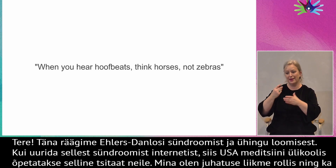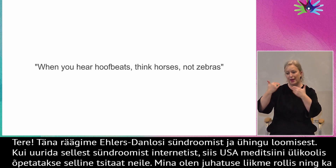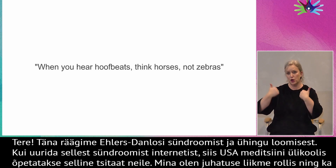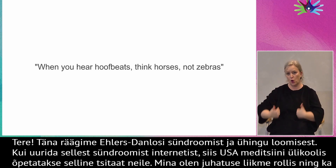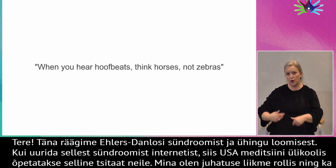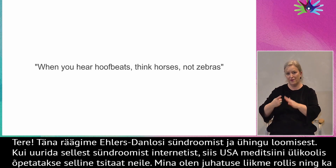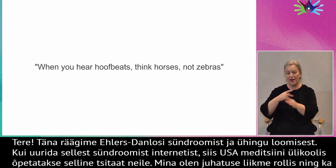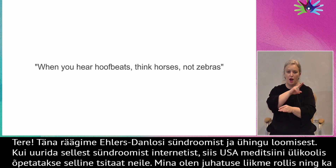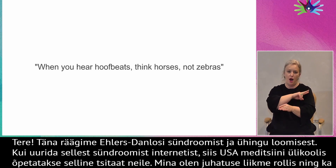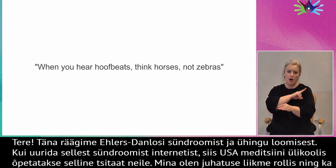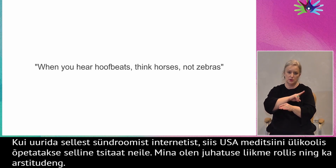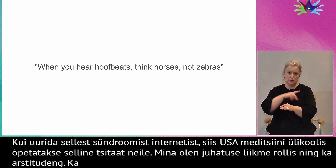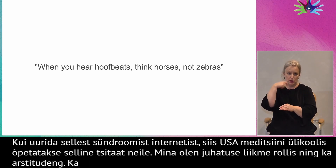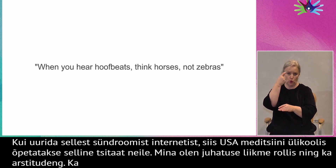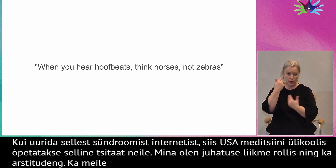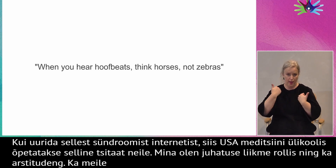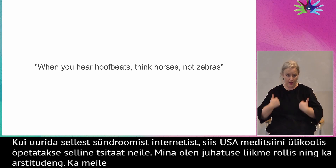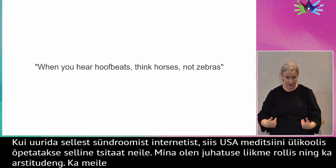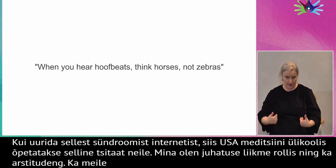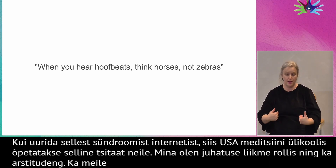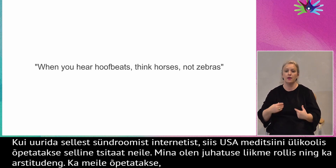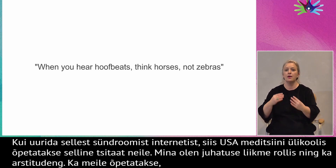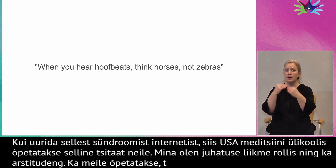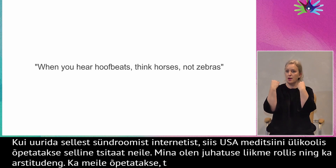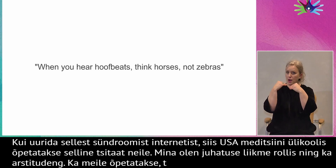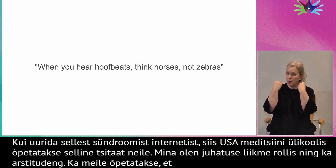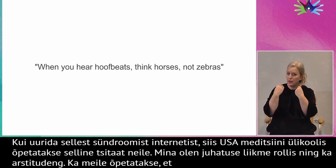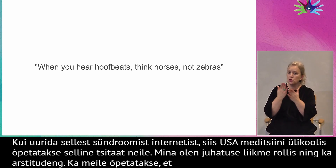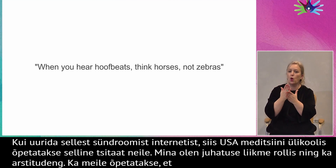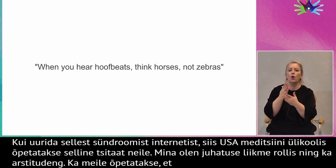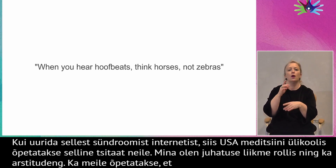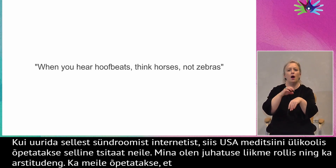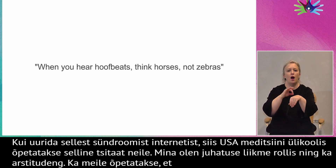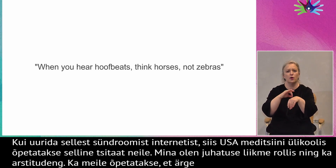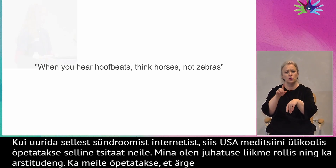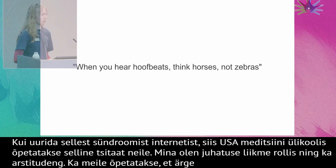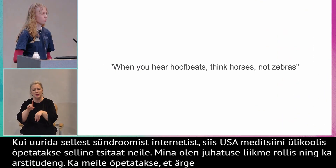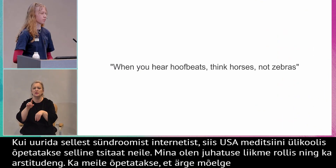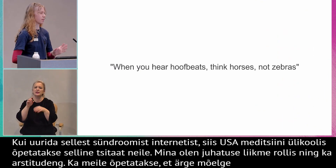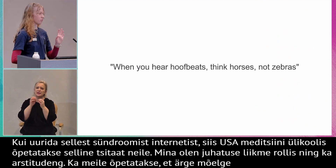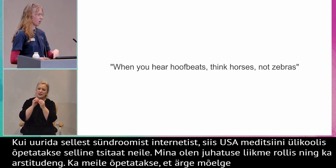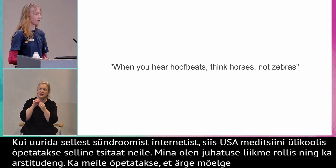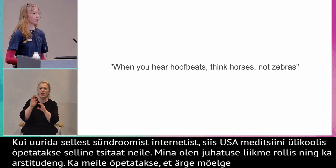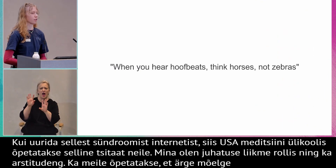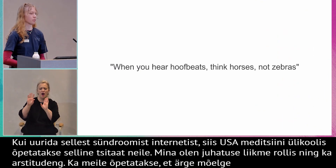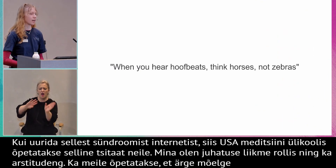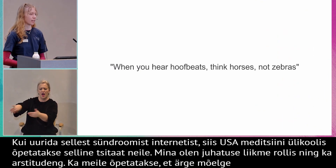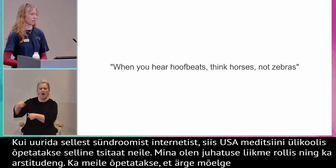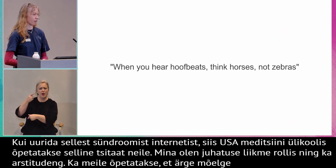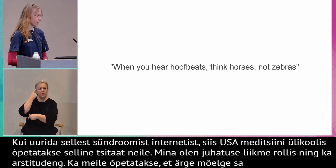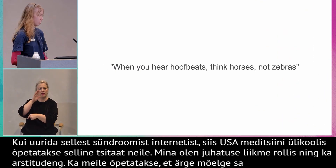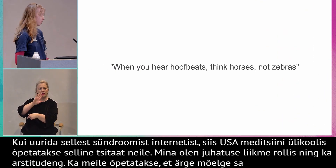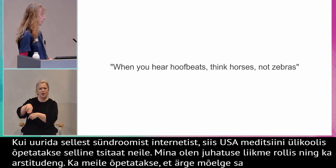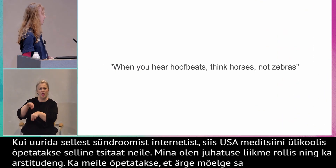I am the member of the board of the association, but I'm also a medical student. And we are also being